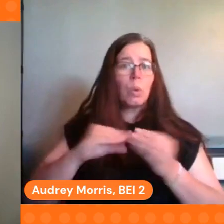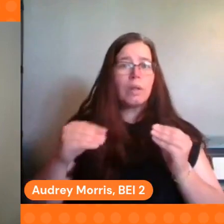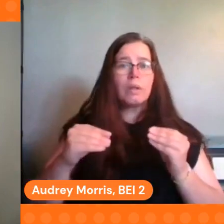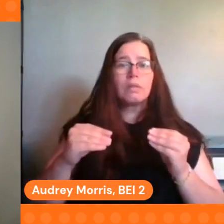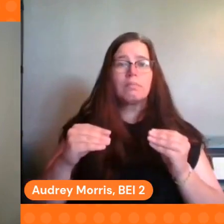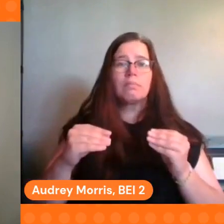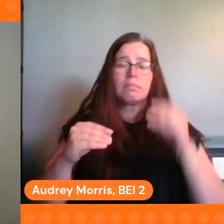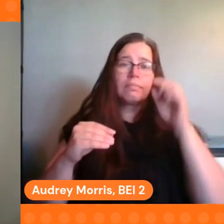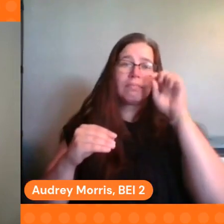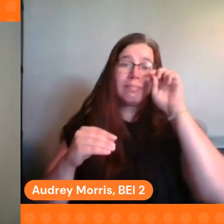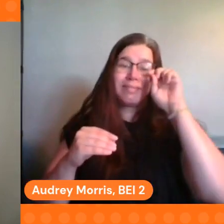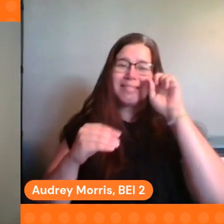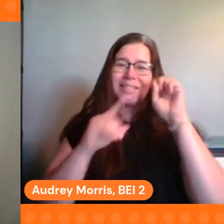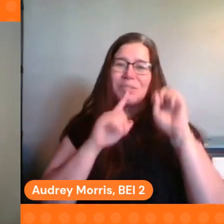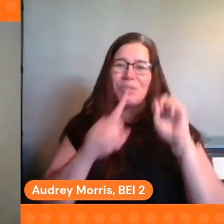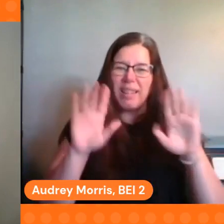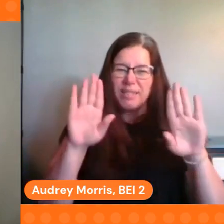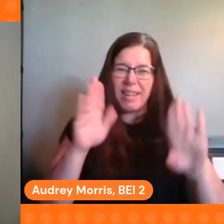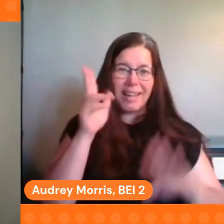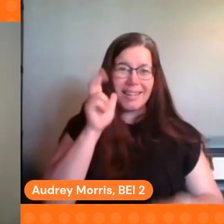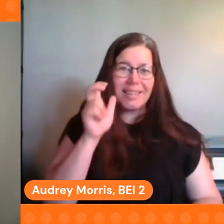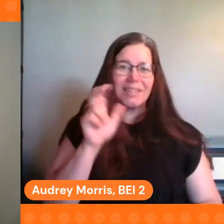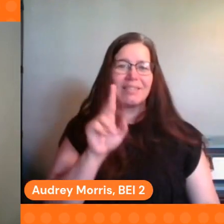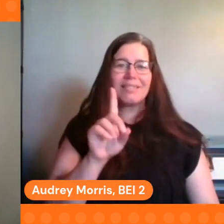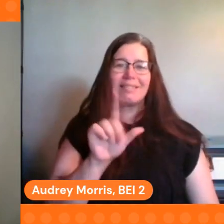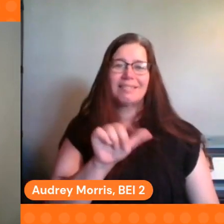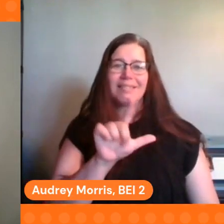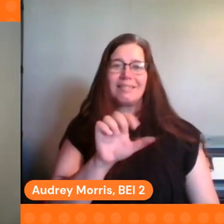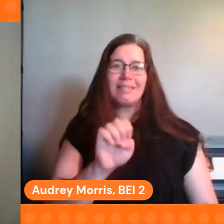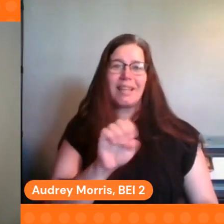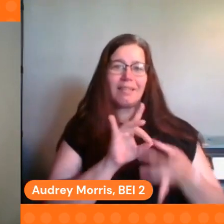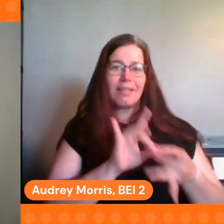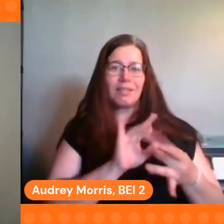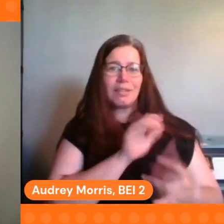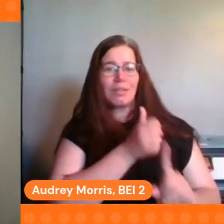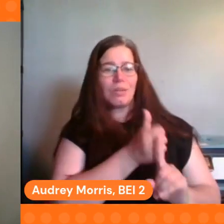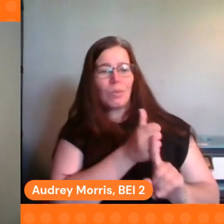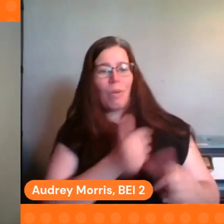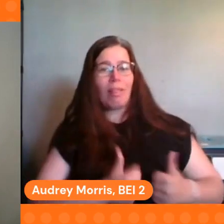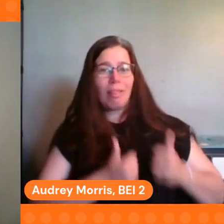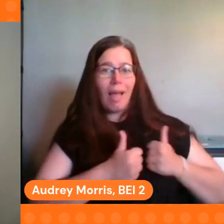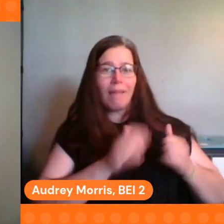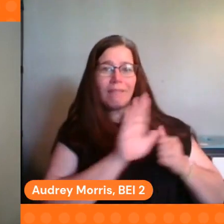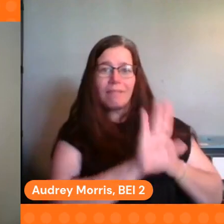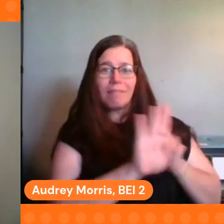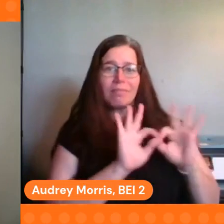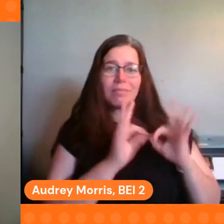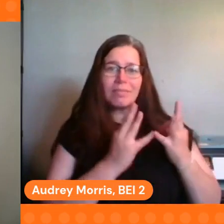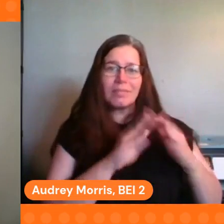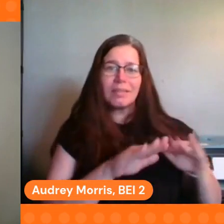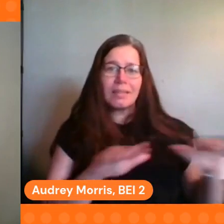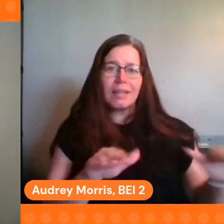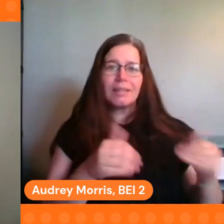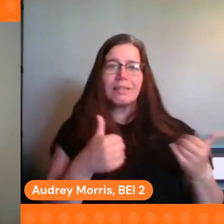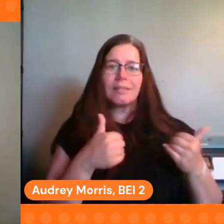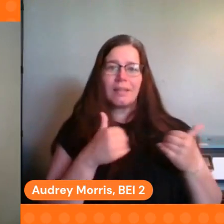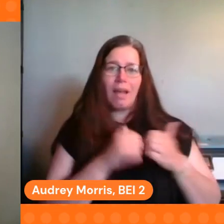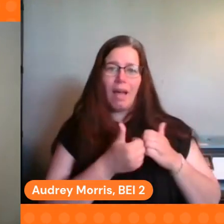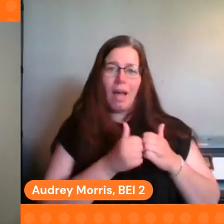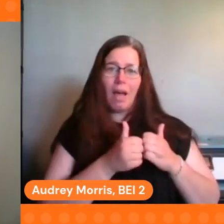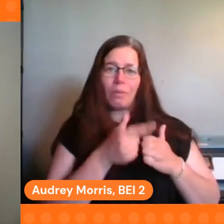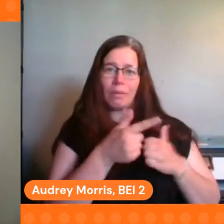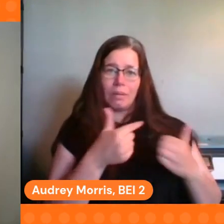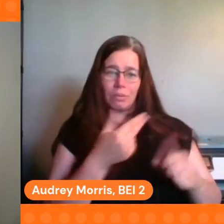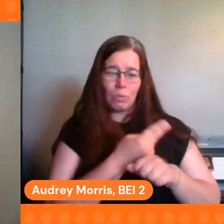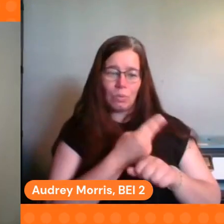so great to hear Dale's connection to his own life, his own kids, and just seeing what he had available to him,